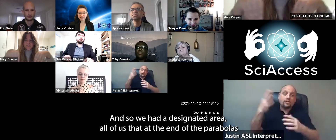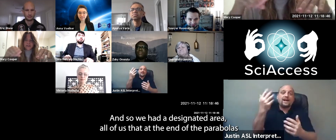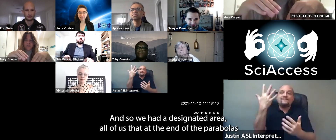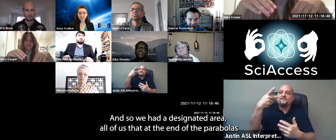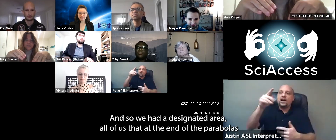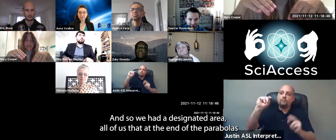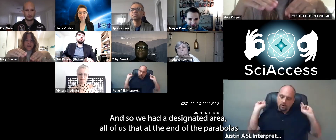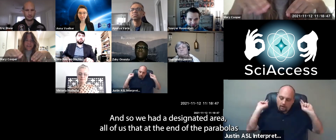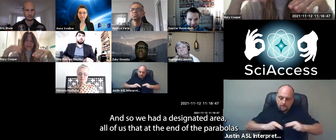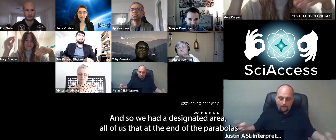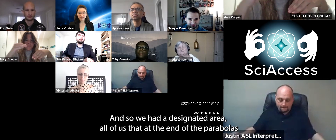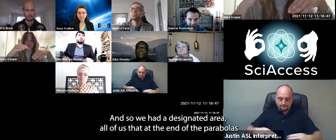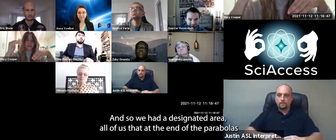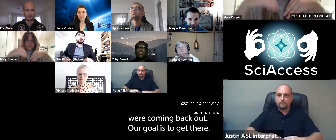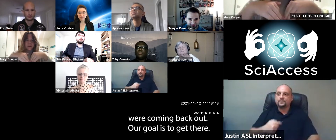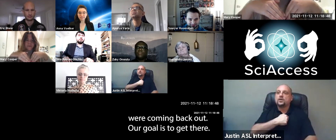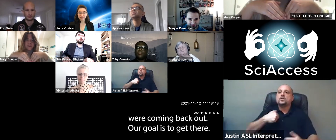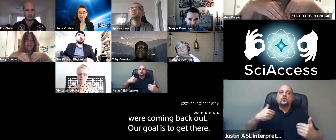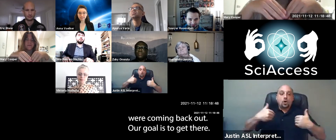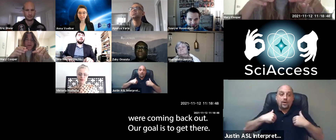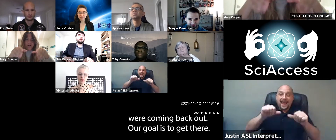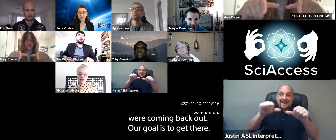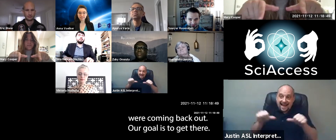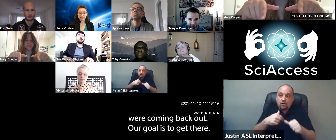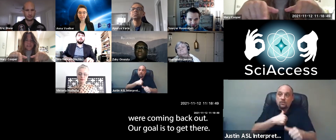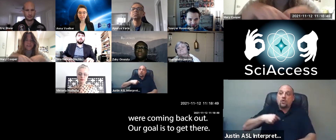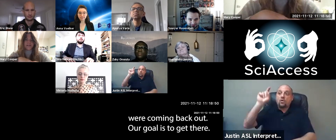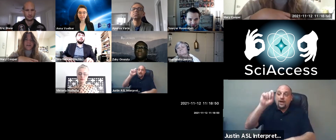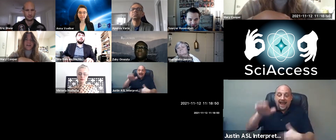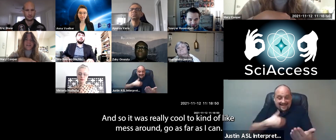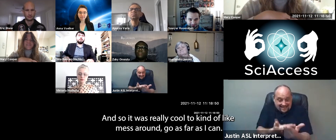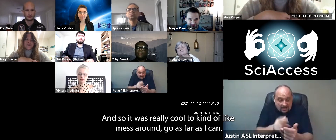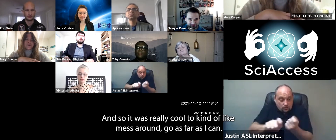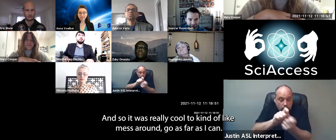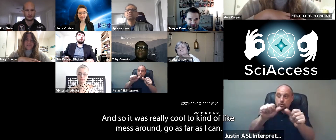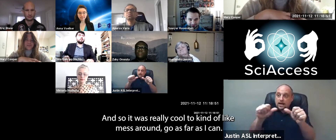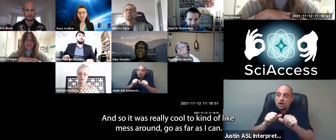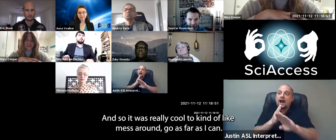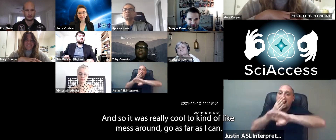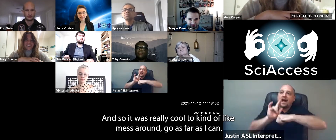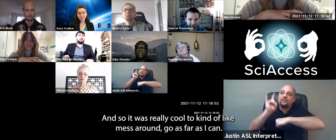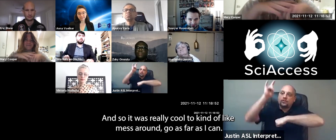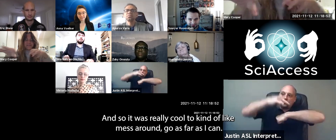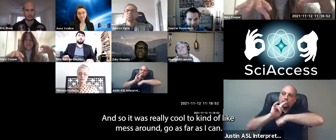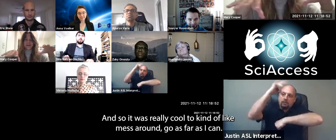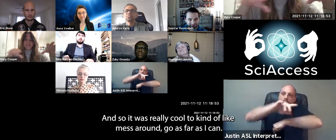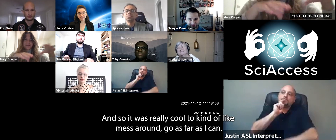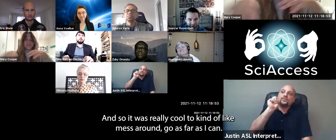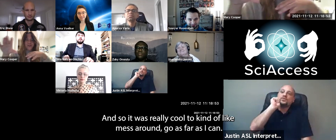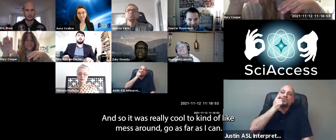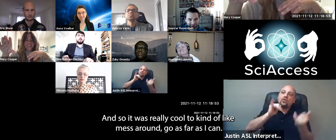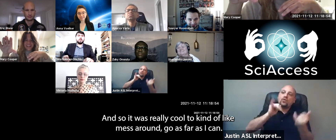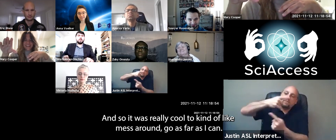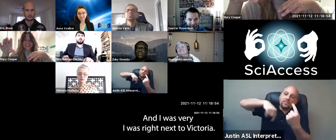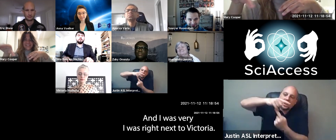designated area, all of us, that at the end of the parabola, as we're coming back out, our goal was to get there. And so it was really cool to kind of like mess around, go